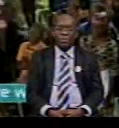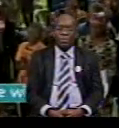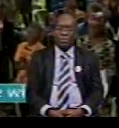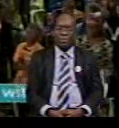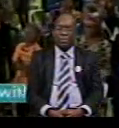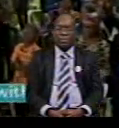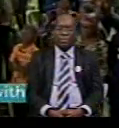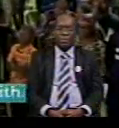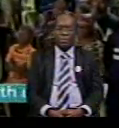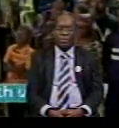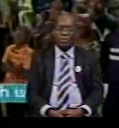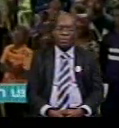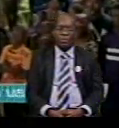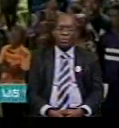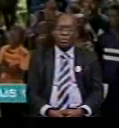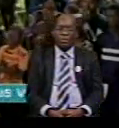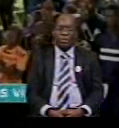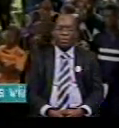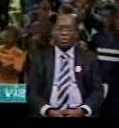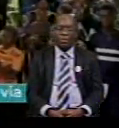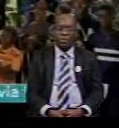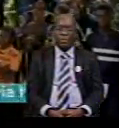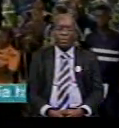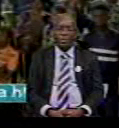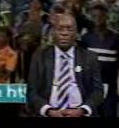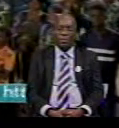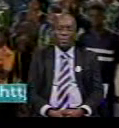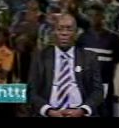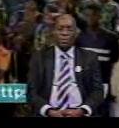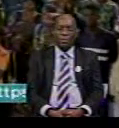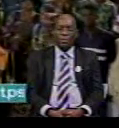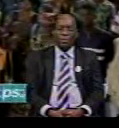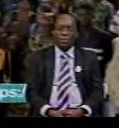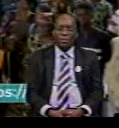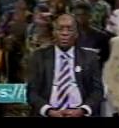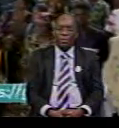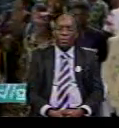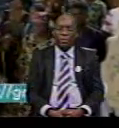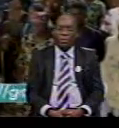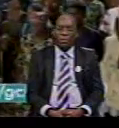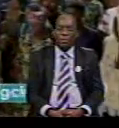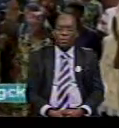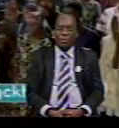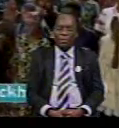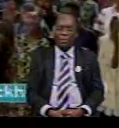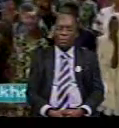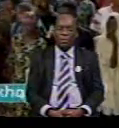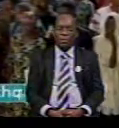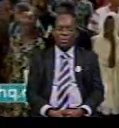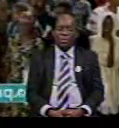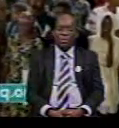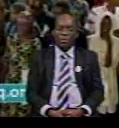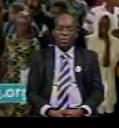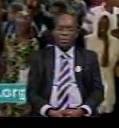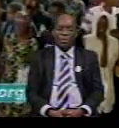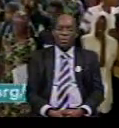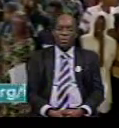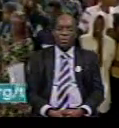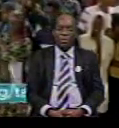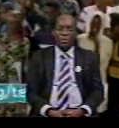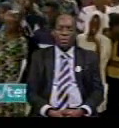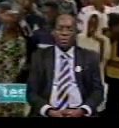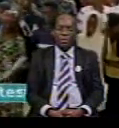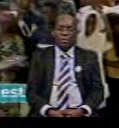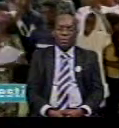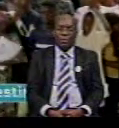And immediately she stepped here, she started noticing the change. And after the prayer of the servant of God, she rose up,